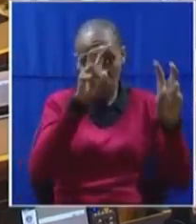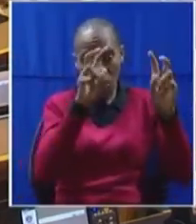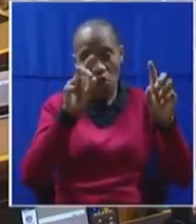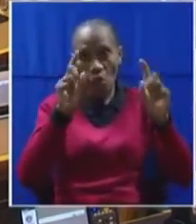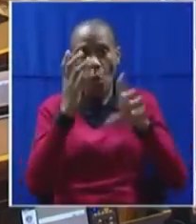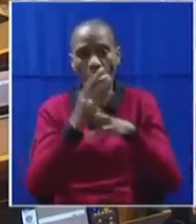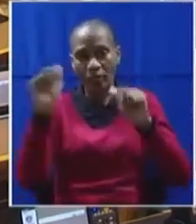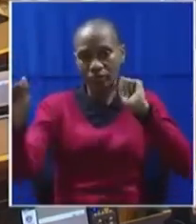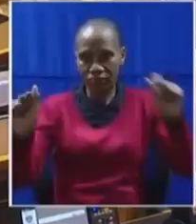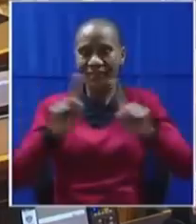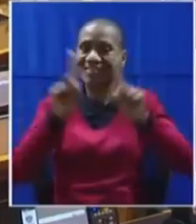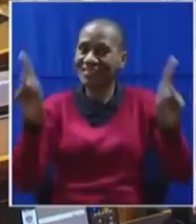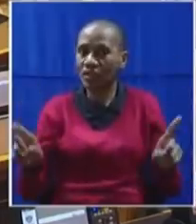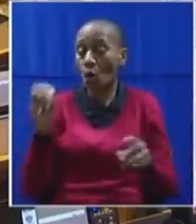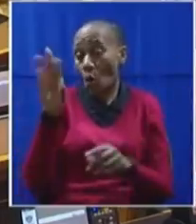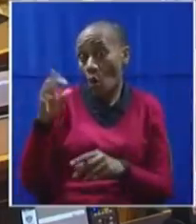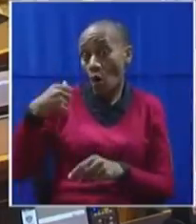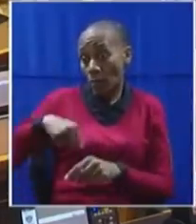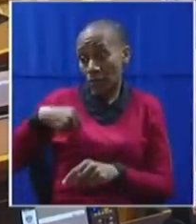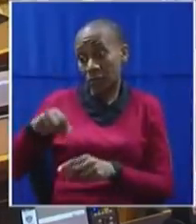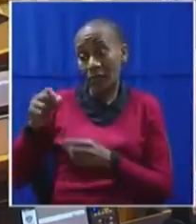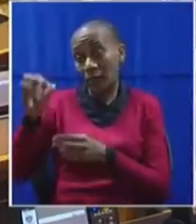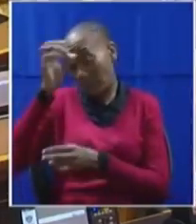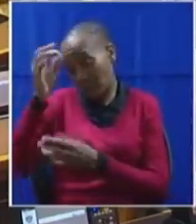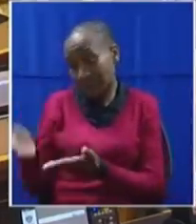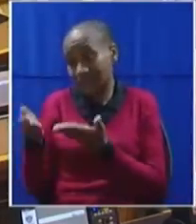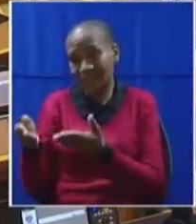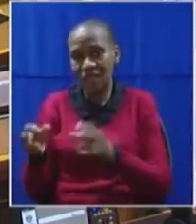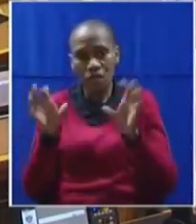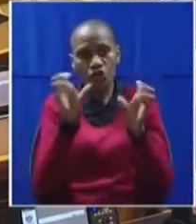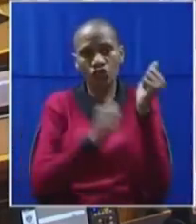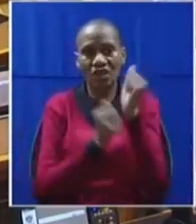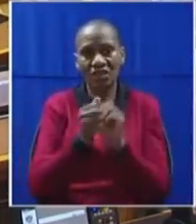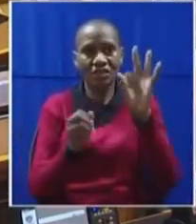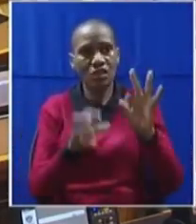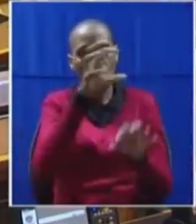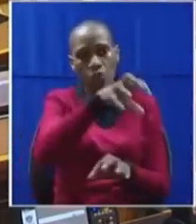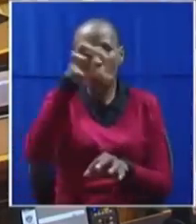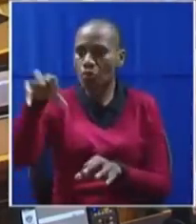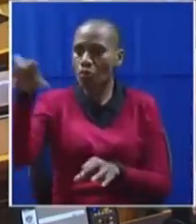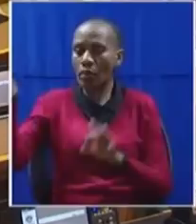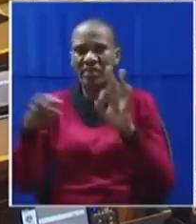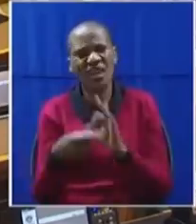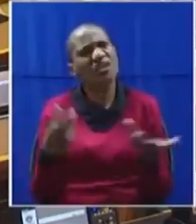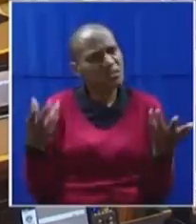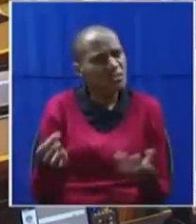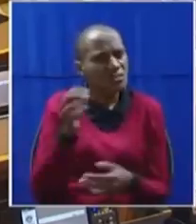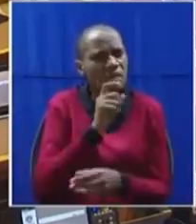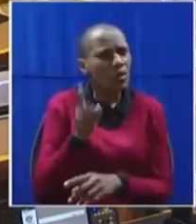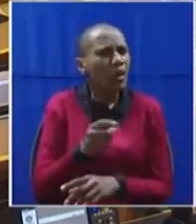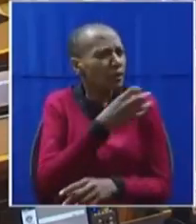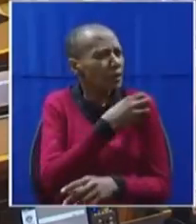municipal police services, we're asking whether then IP is appropriately located by ensuring that they account directly to the